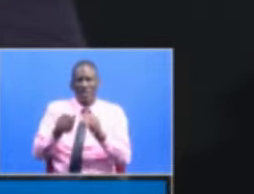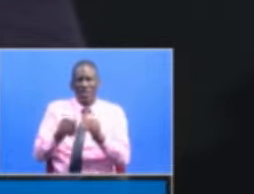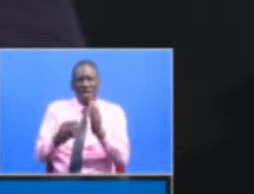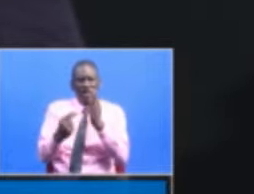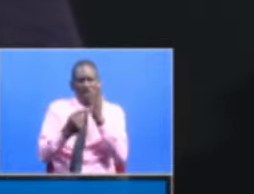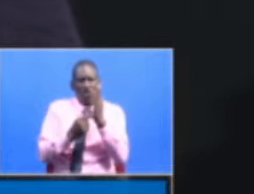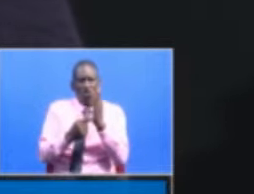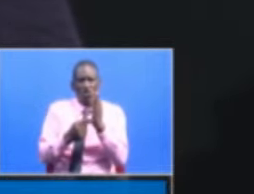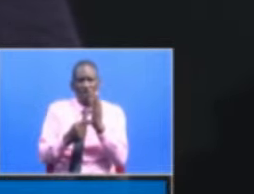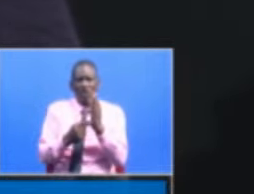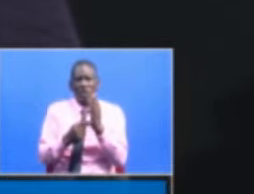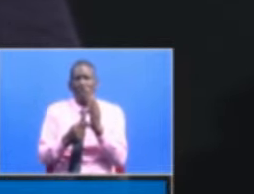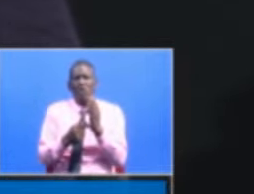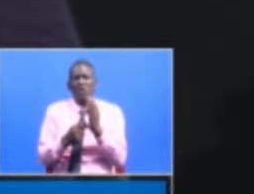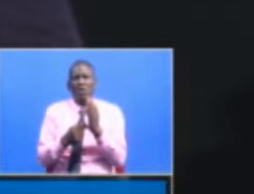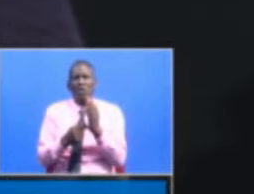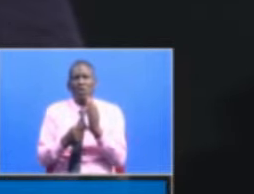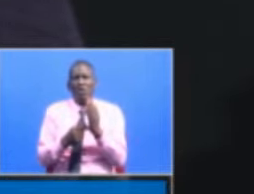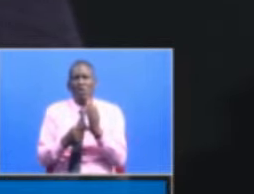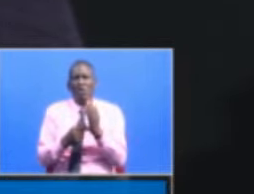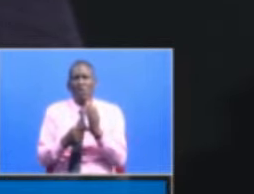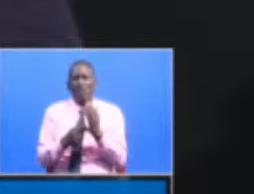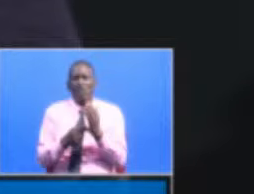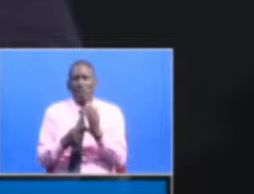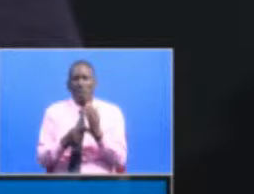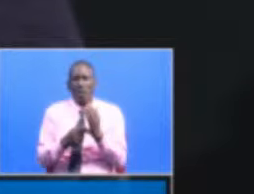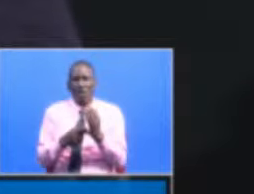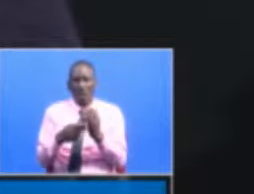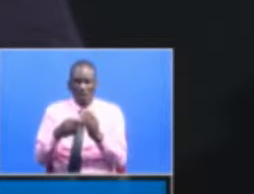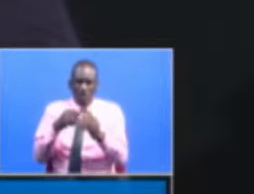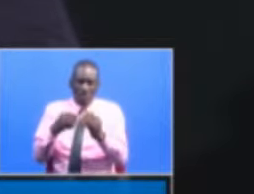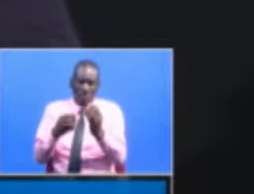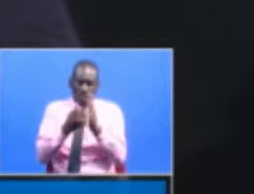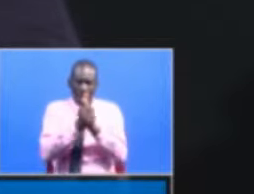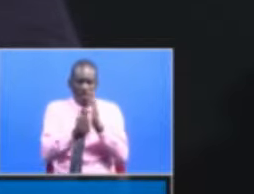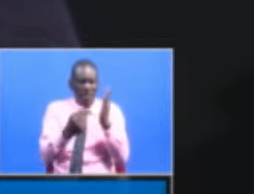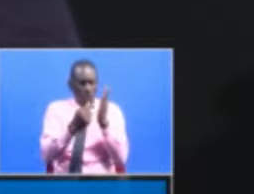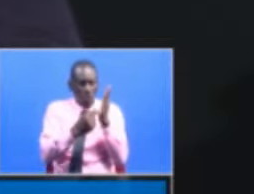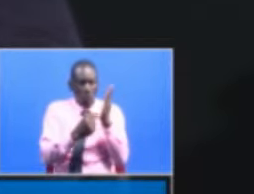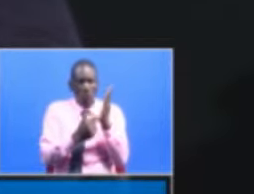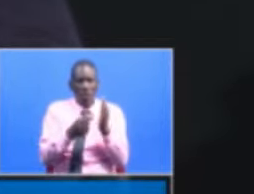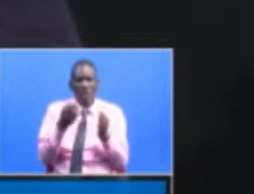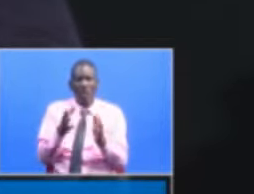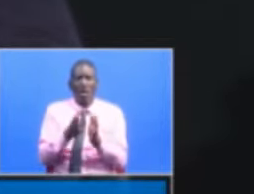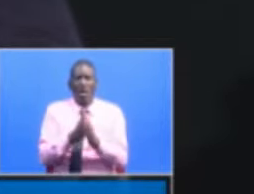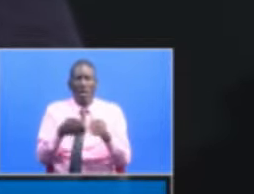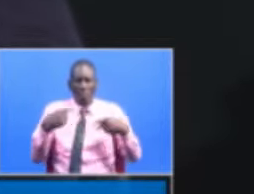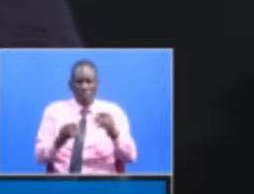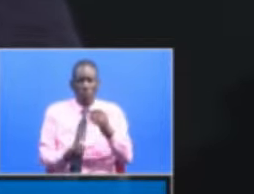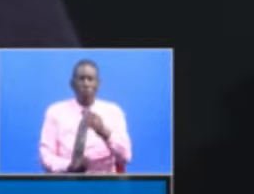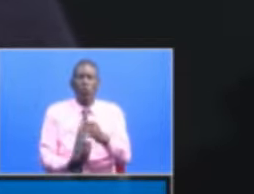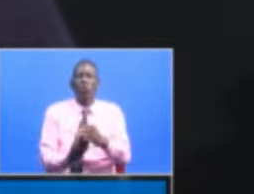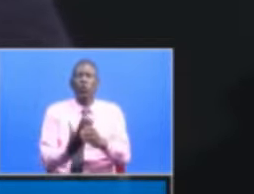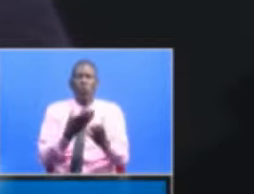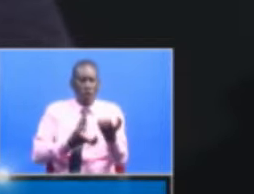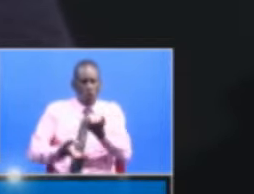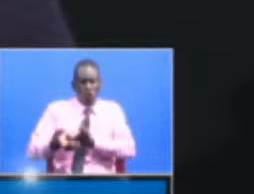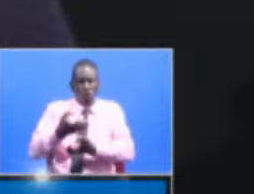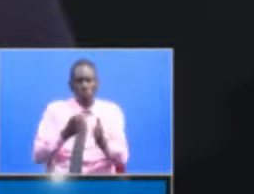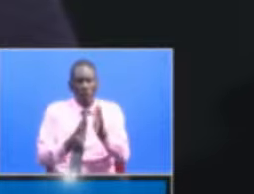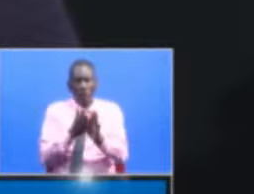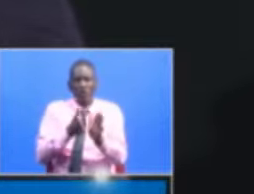actually skill transfer is done through technologies, then there's that possibility that people will grow economically much faster and